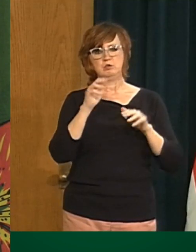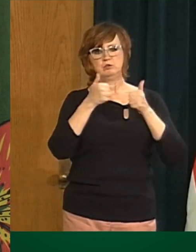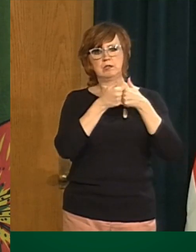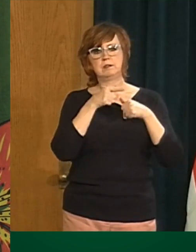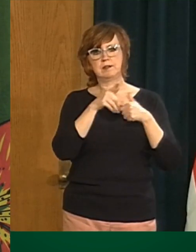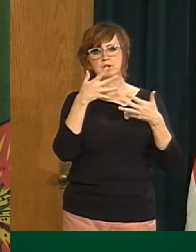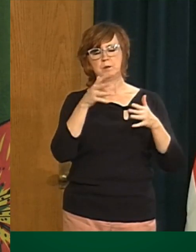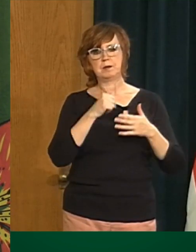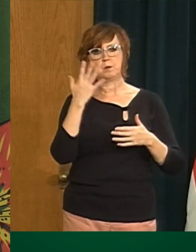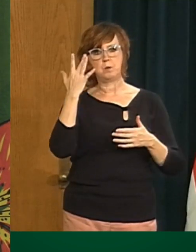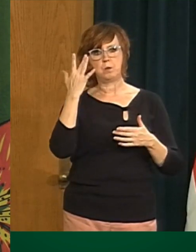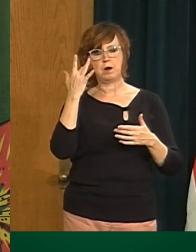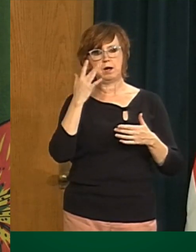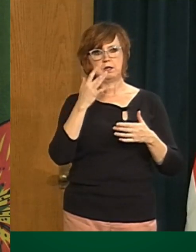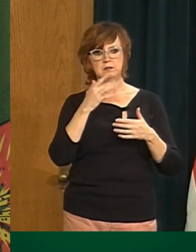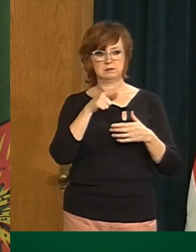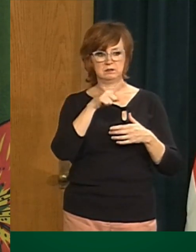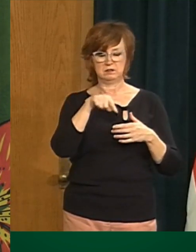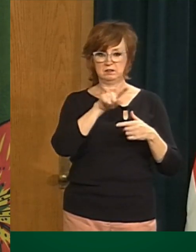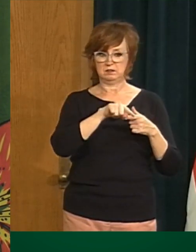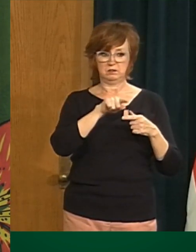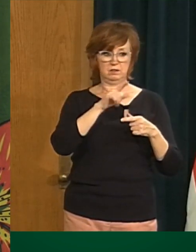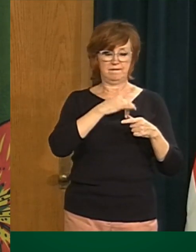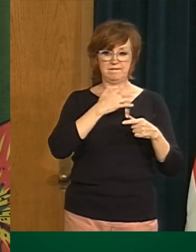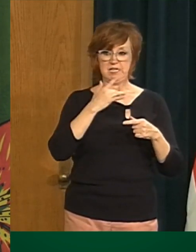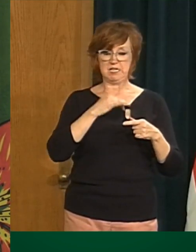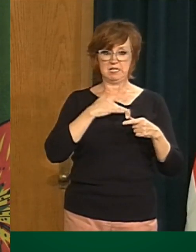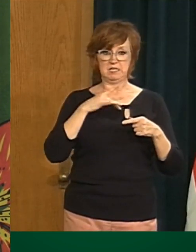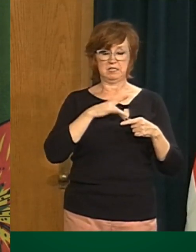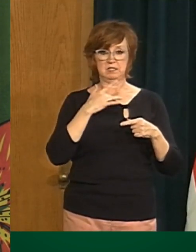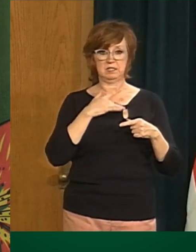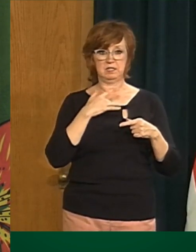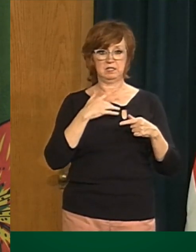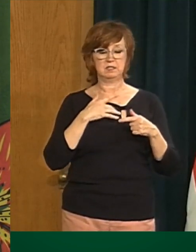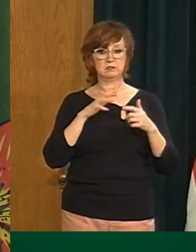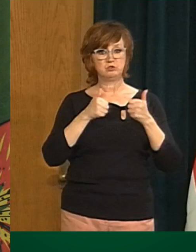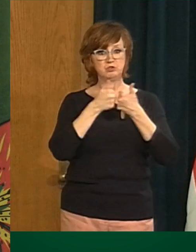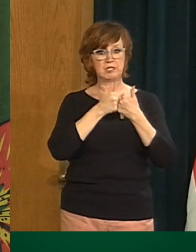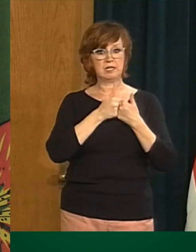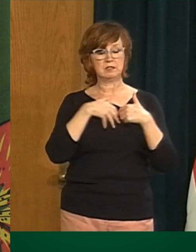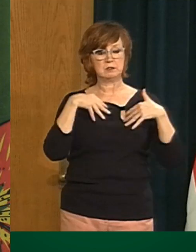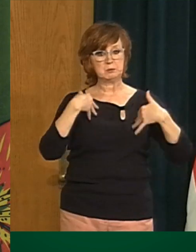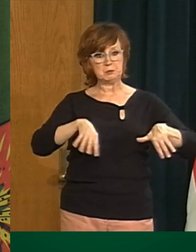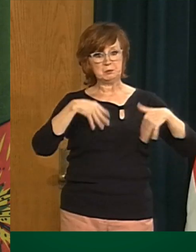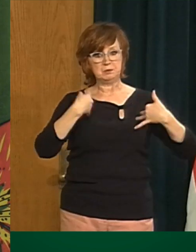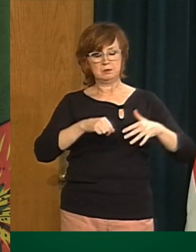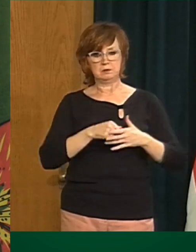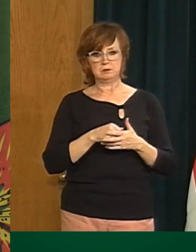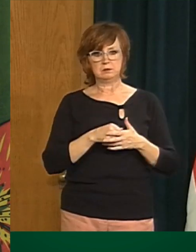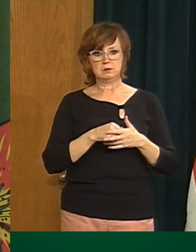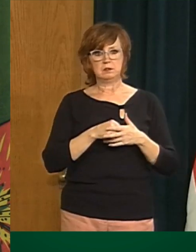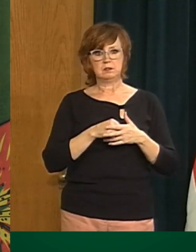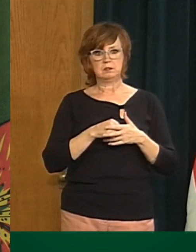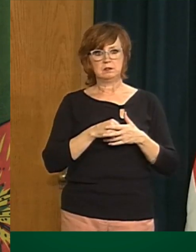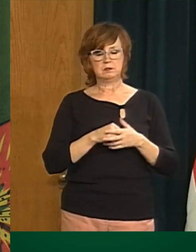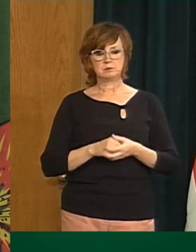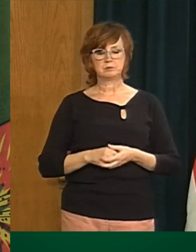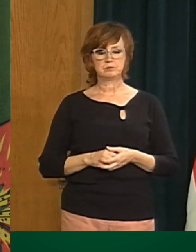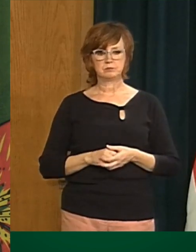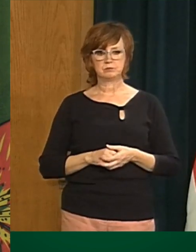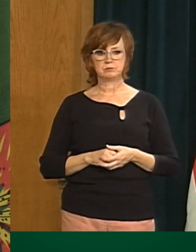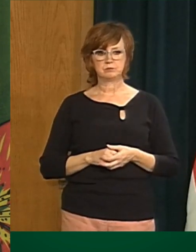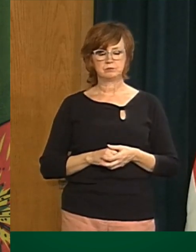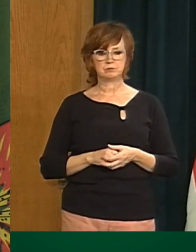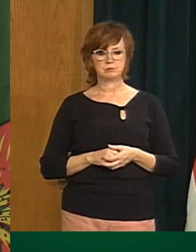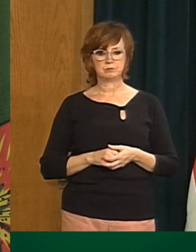to are very challenged as they see just the initial communication and education coming into their community